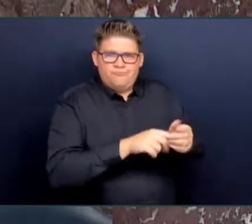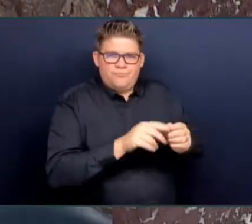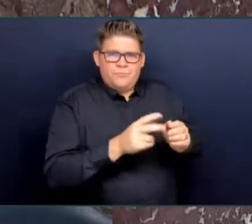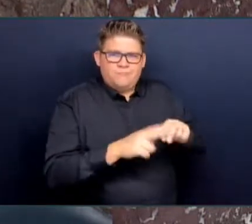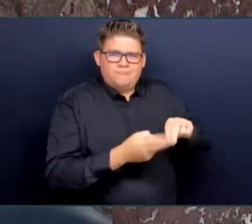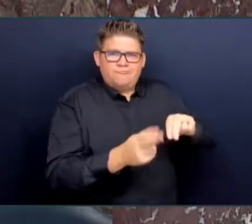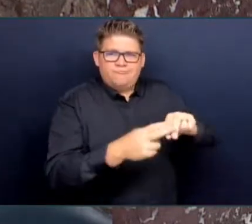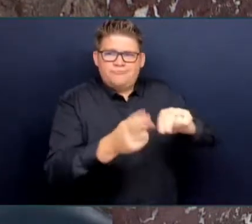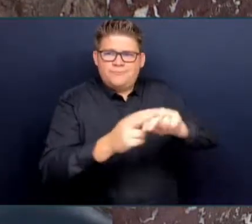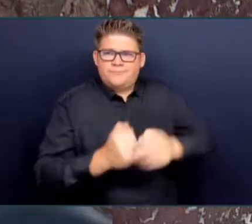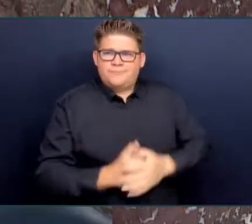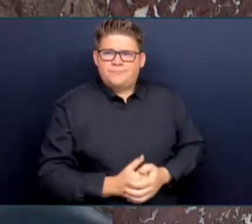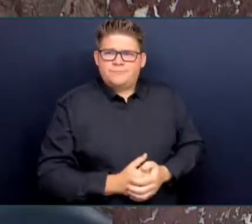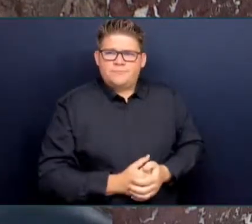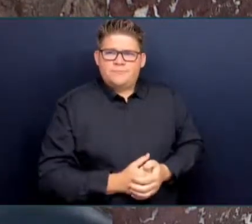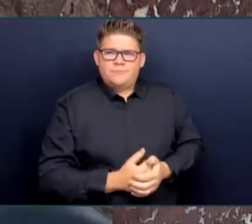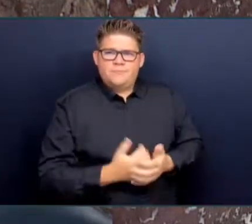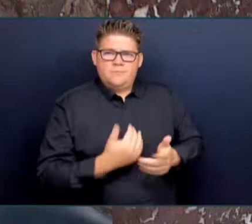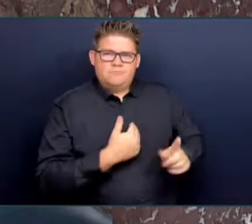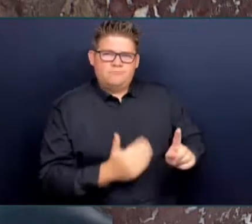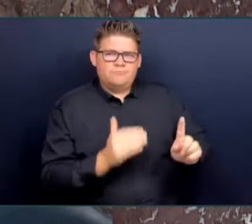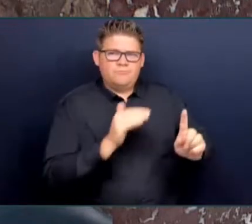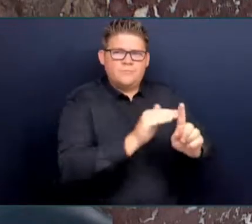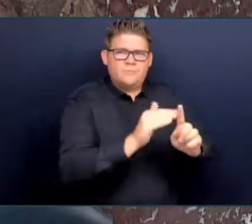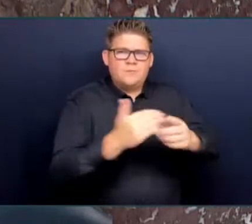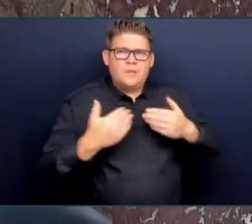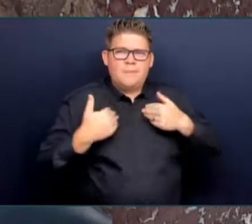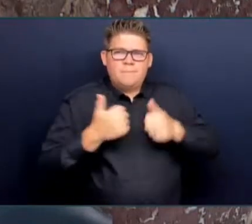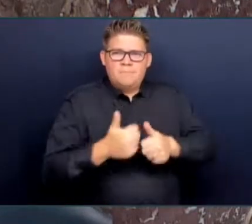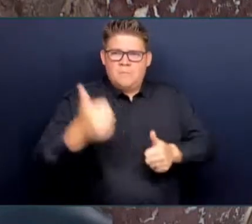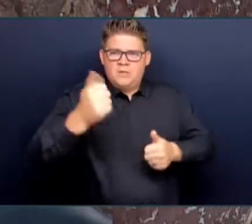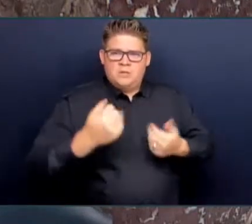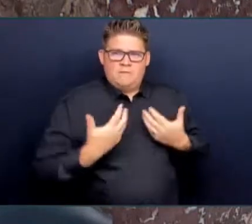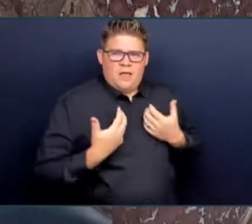ideas, do the right thing and resign?